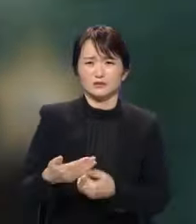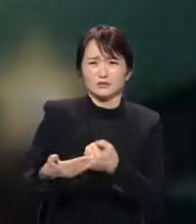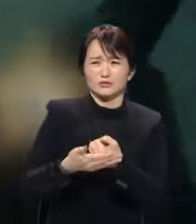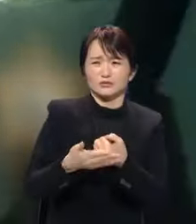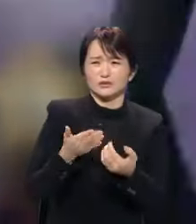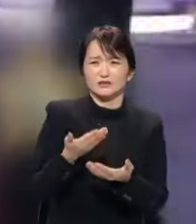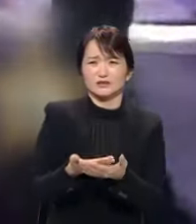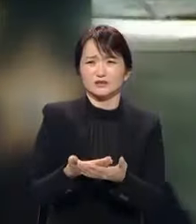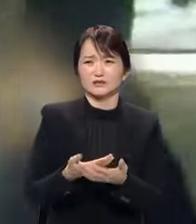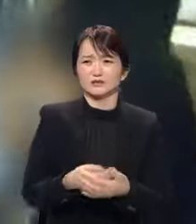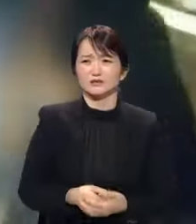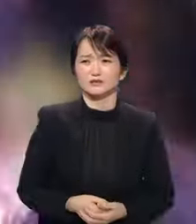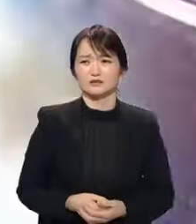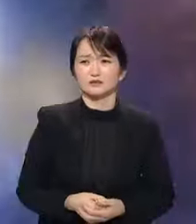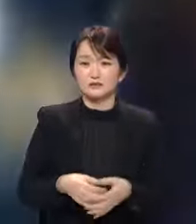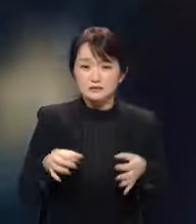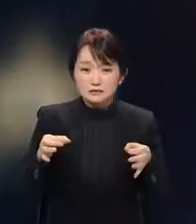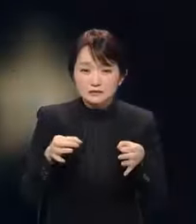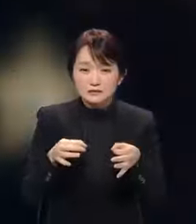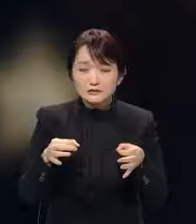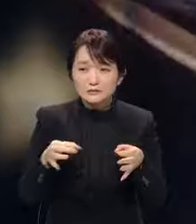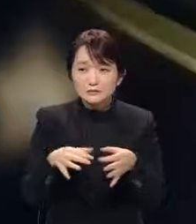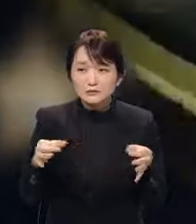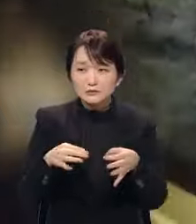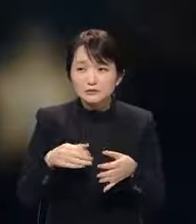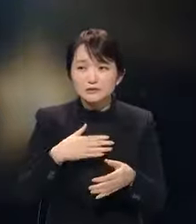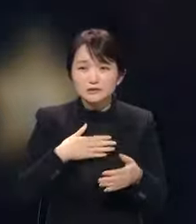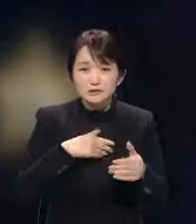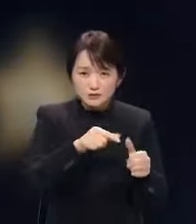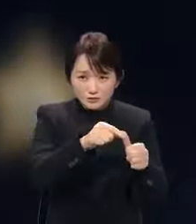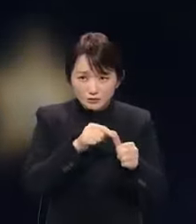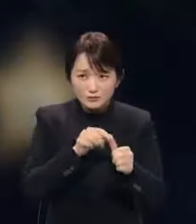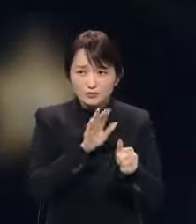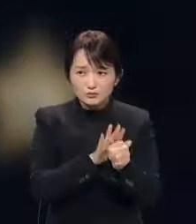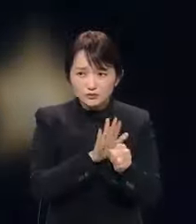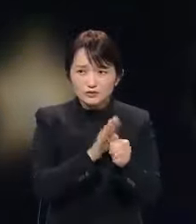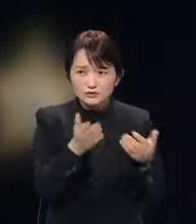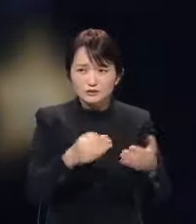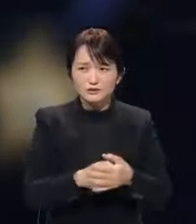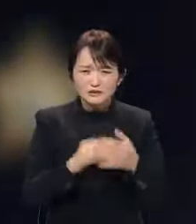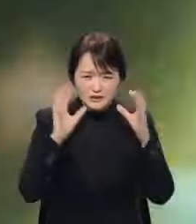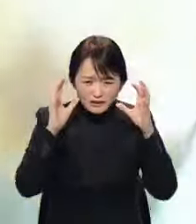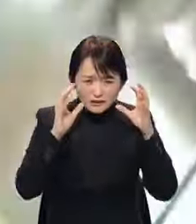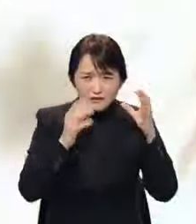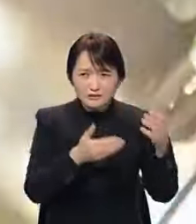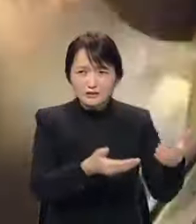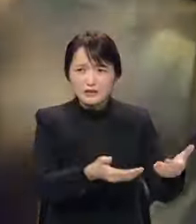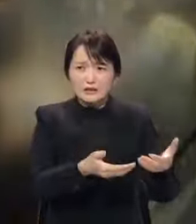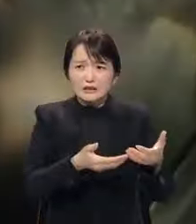Oh man. Hold on. Let me get you guys out of there. Hey, sweetheart, come here.